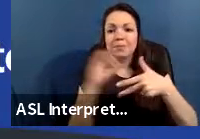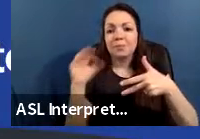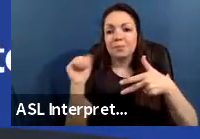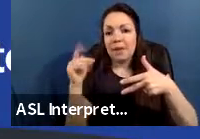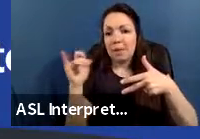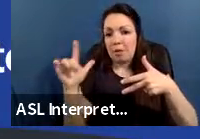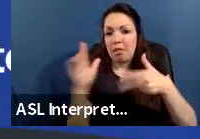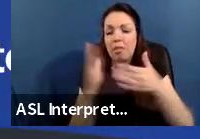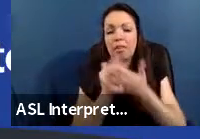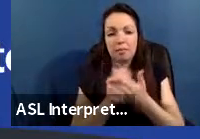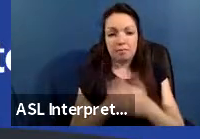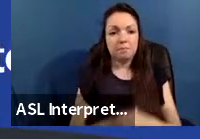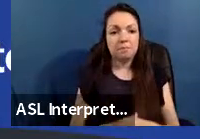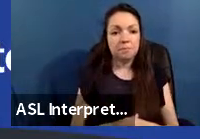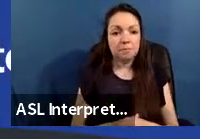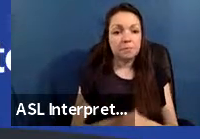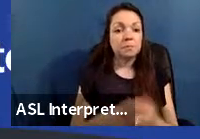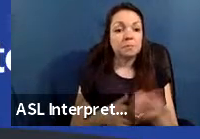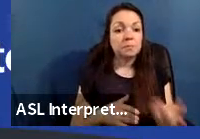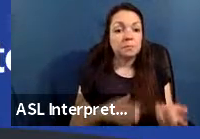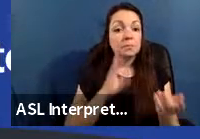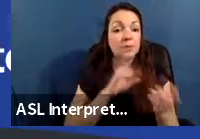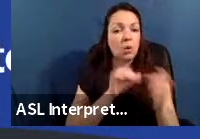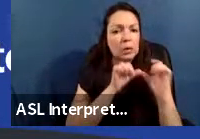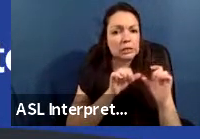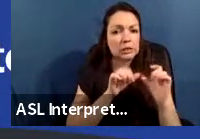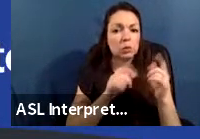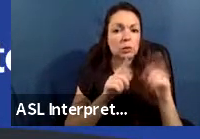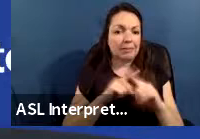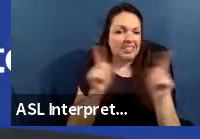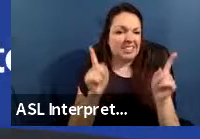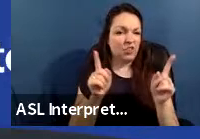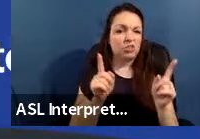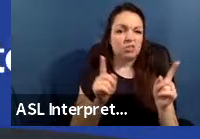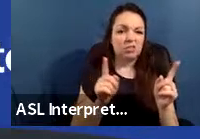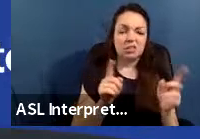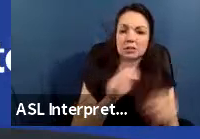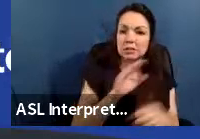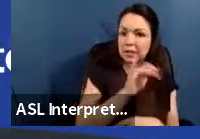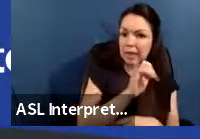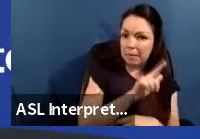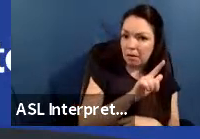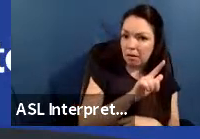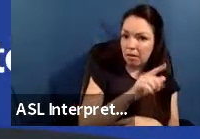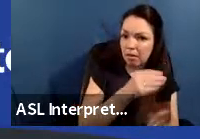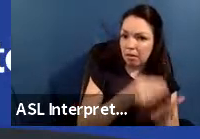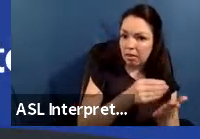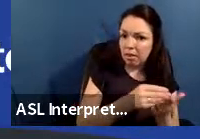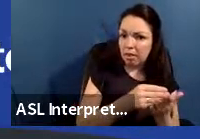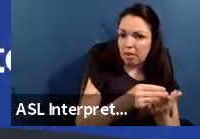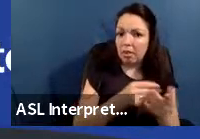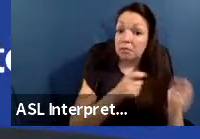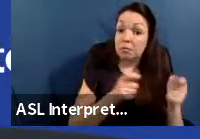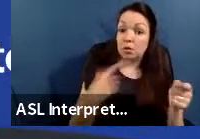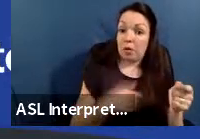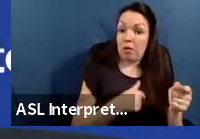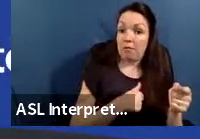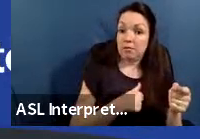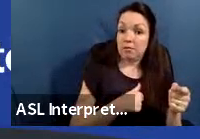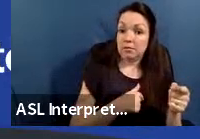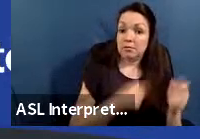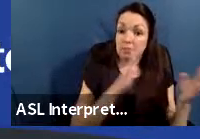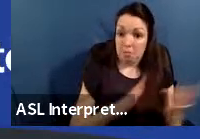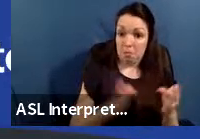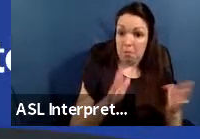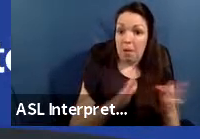The question has come up continually in the difference between capital and operating funds. Capital, managed by us, the Planning and Capital Department,